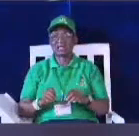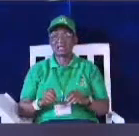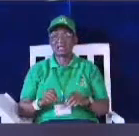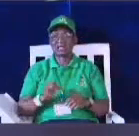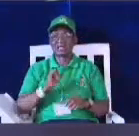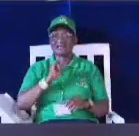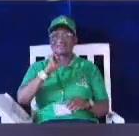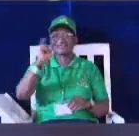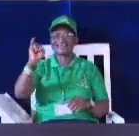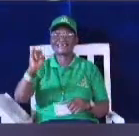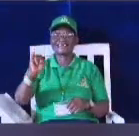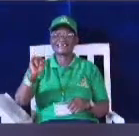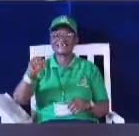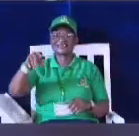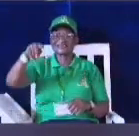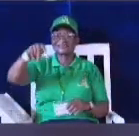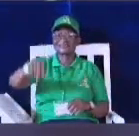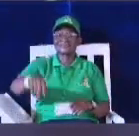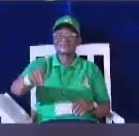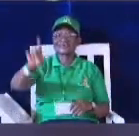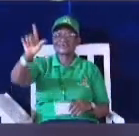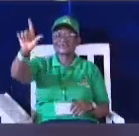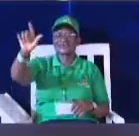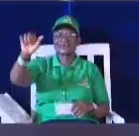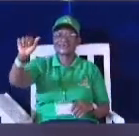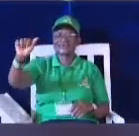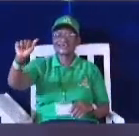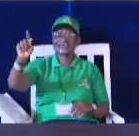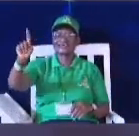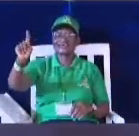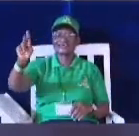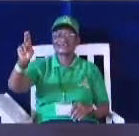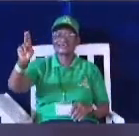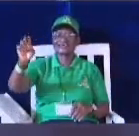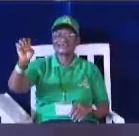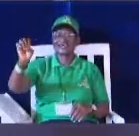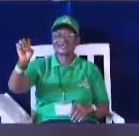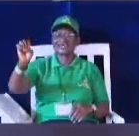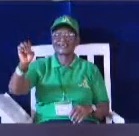Is Plateau province.